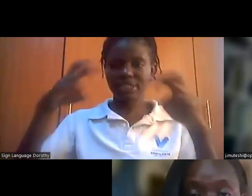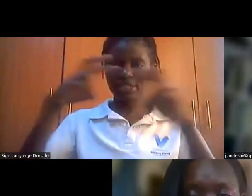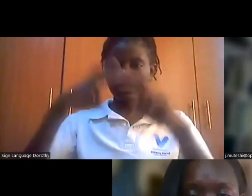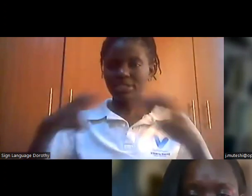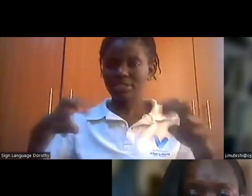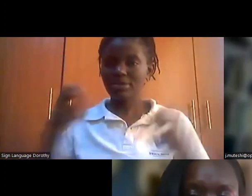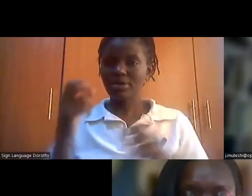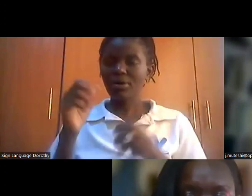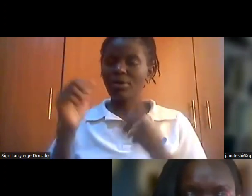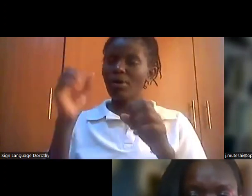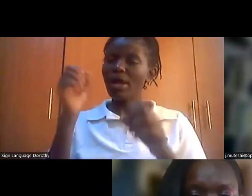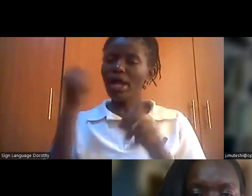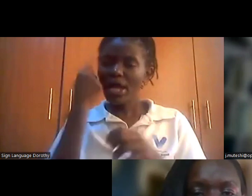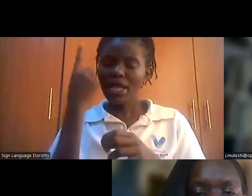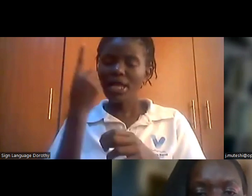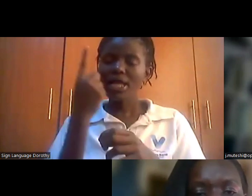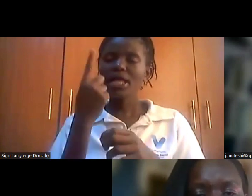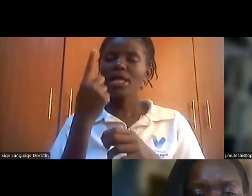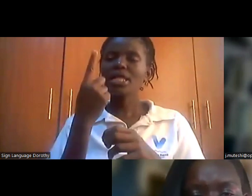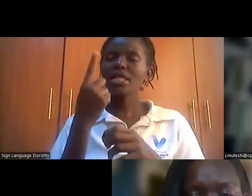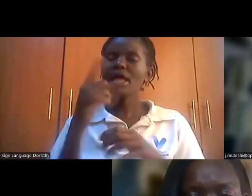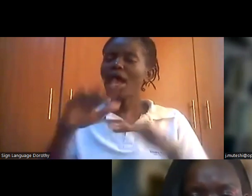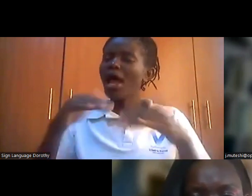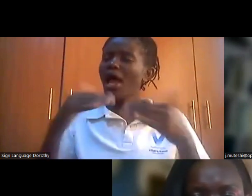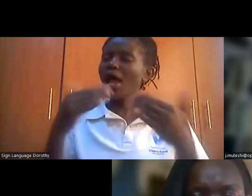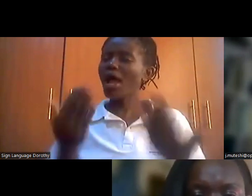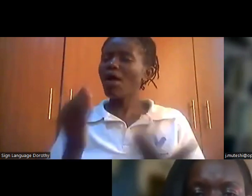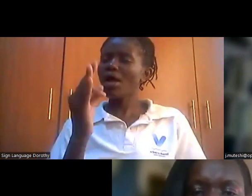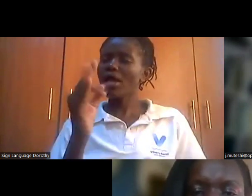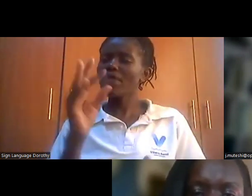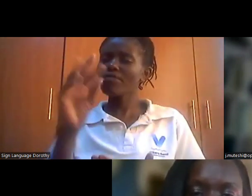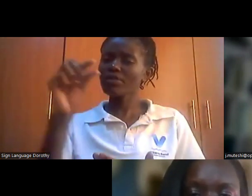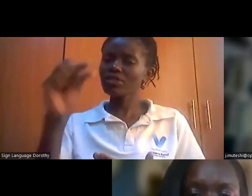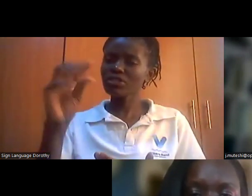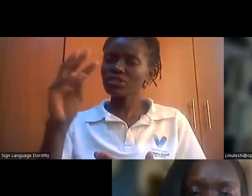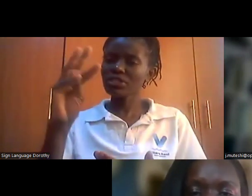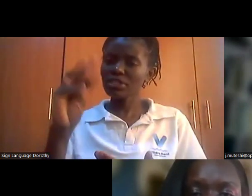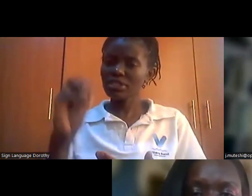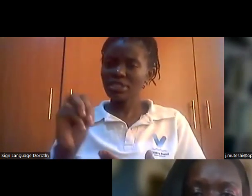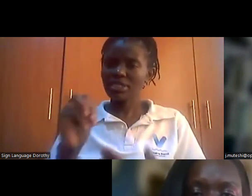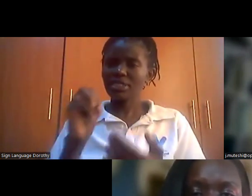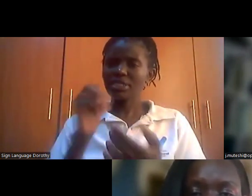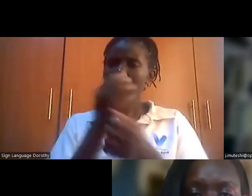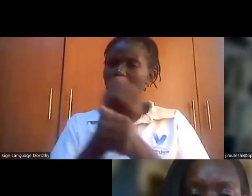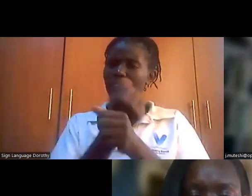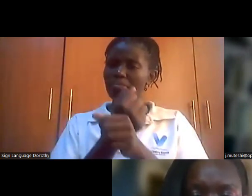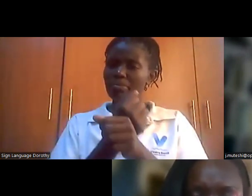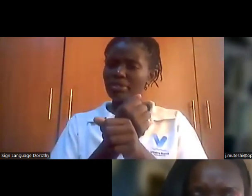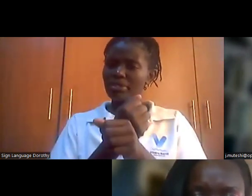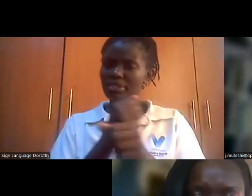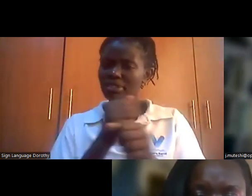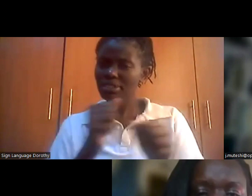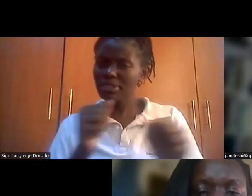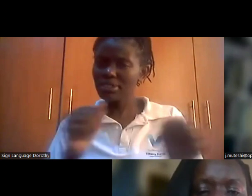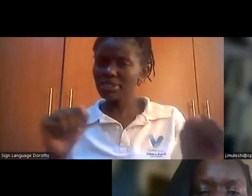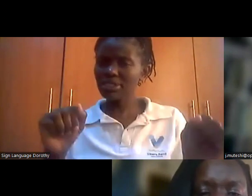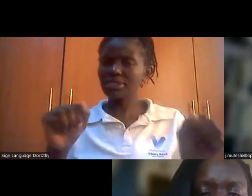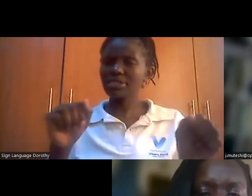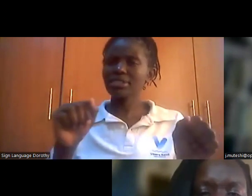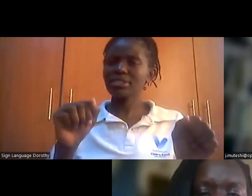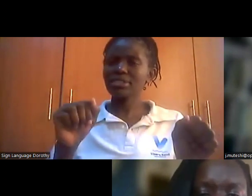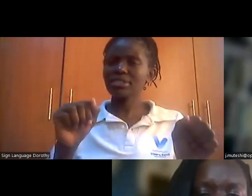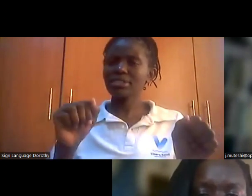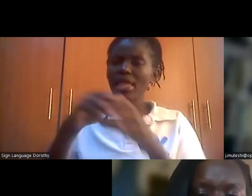of medicalized FGMC as a safer form of FGM in Narok County, and safer in quotes,